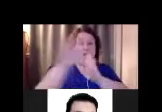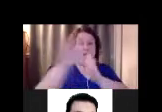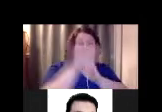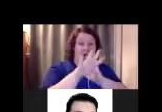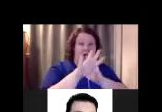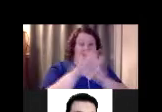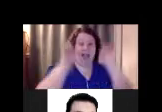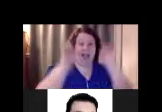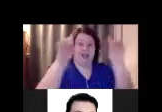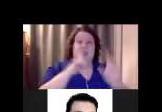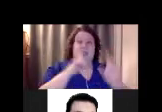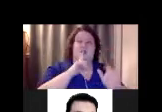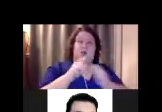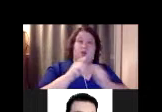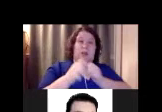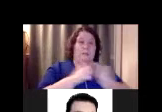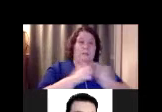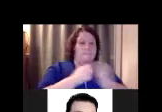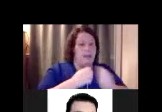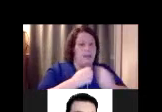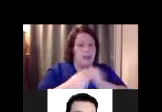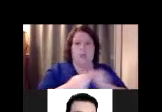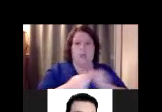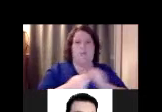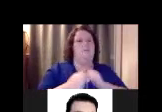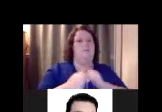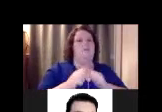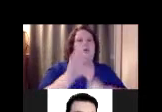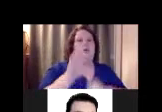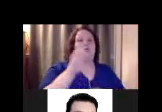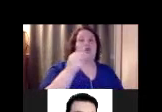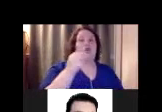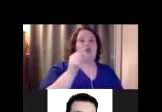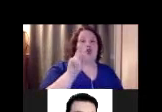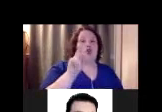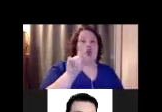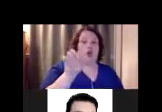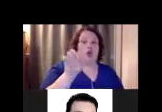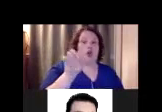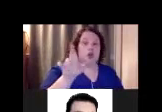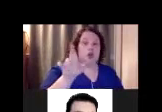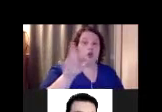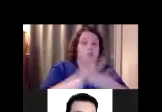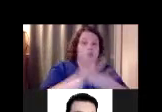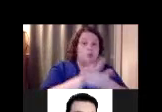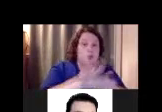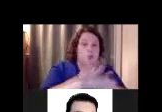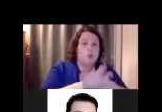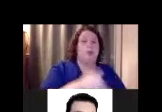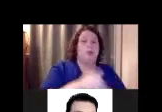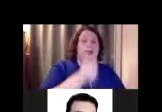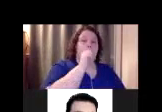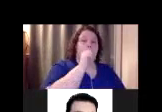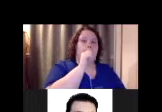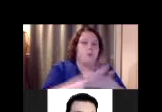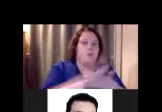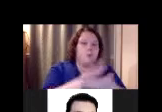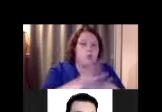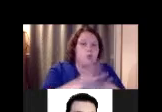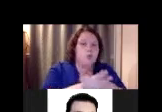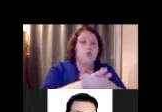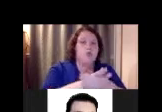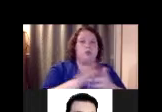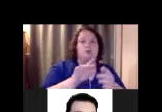MSA, that there are more and more charter schools, there are more private schools, there are niche boutique private